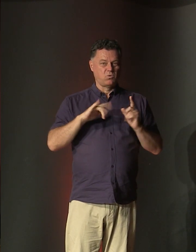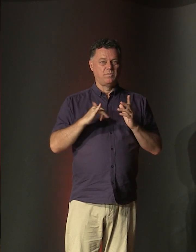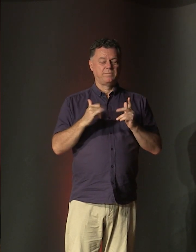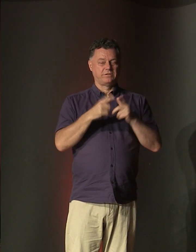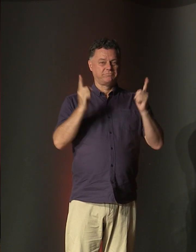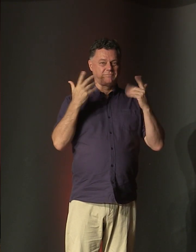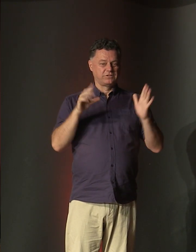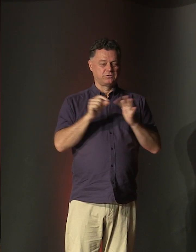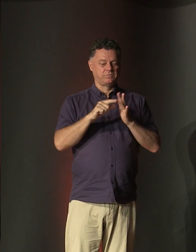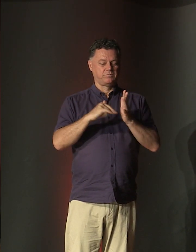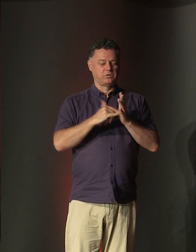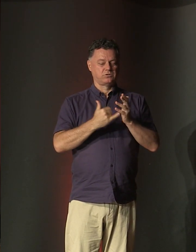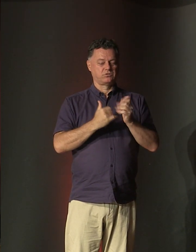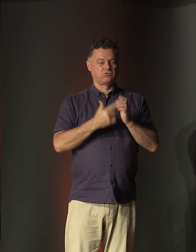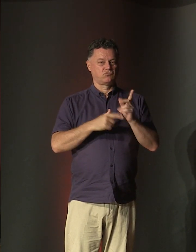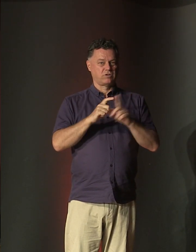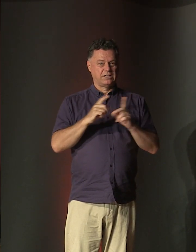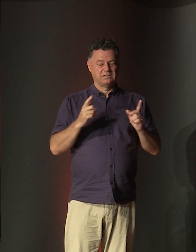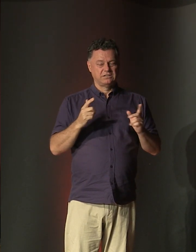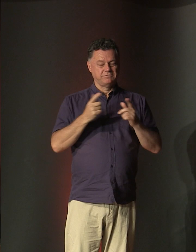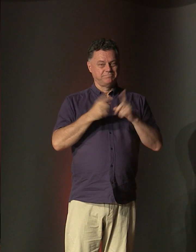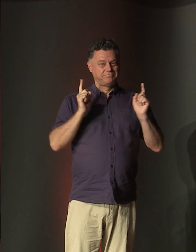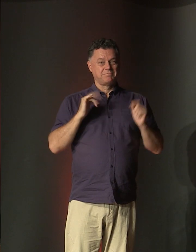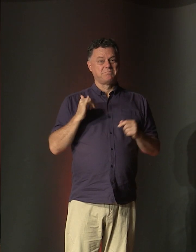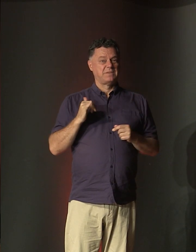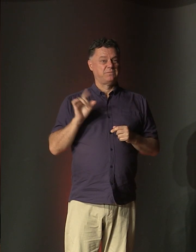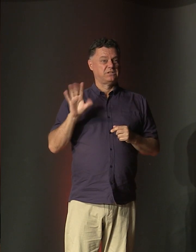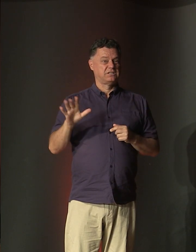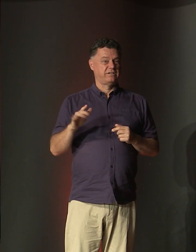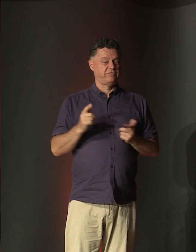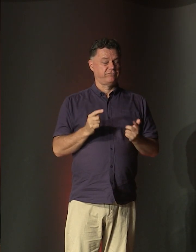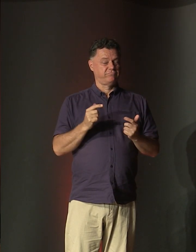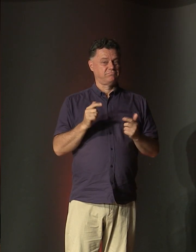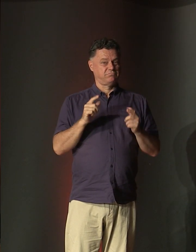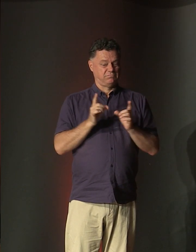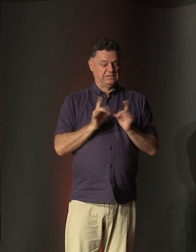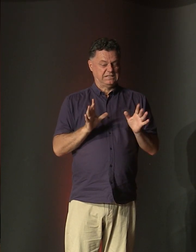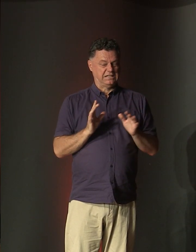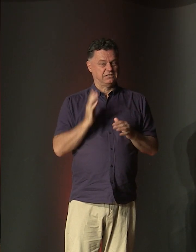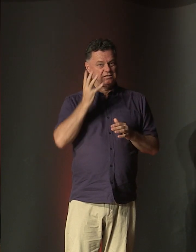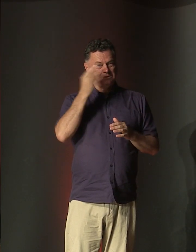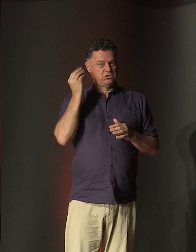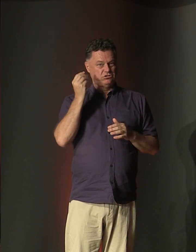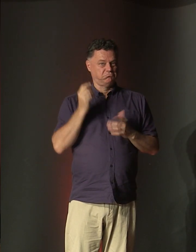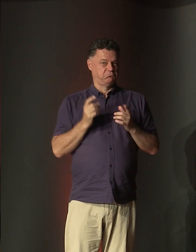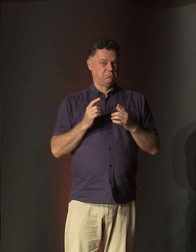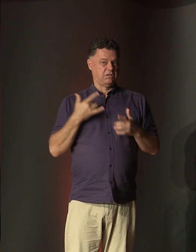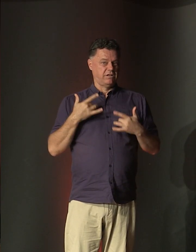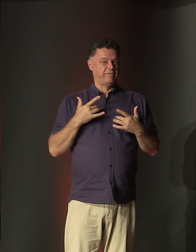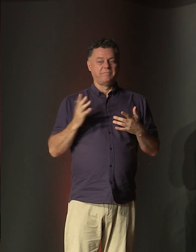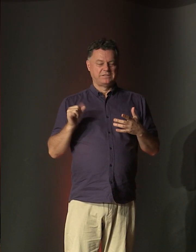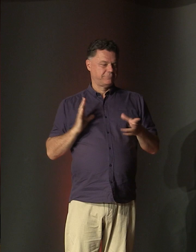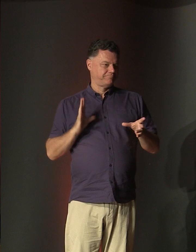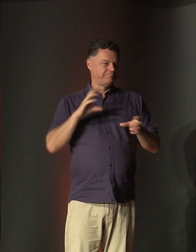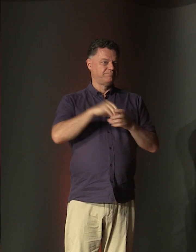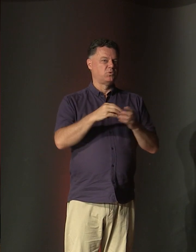She could be a person living with early onset dementia on her way to